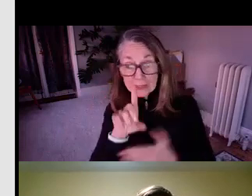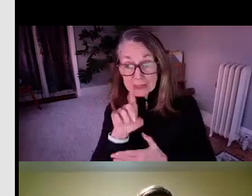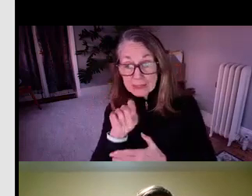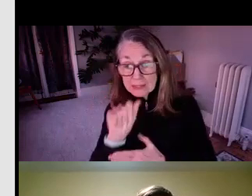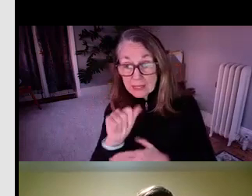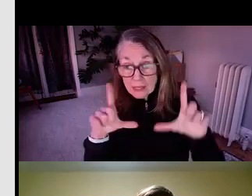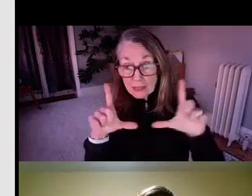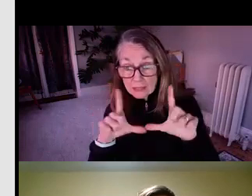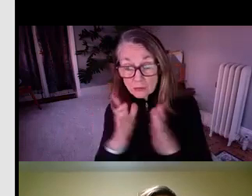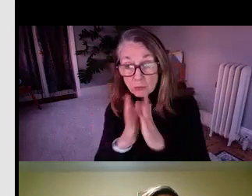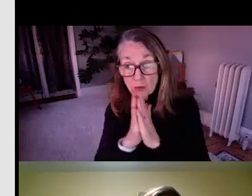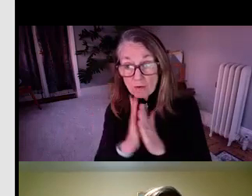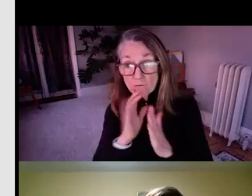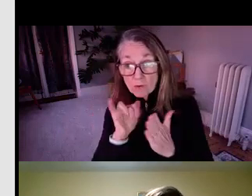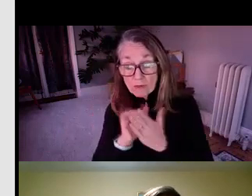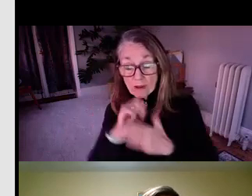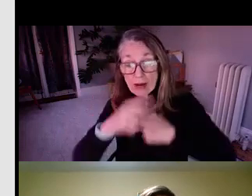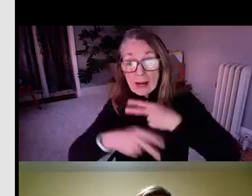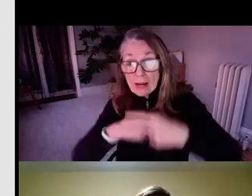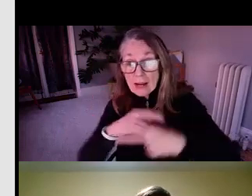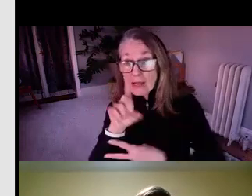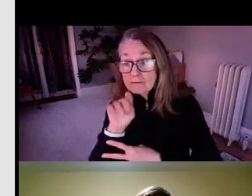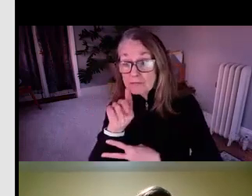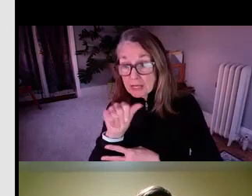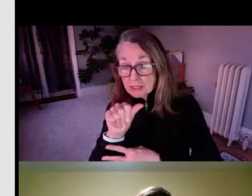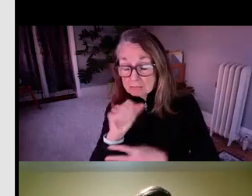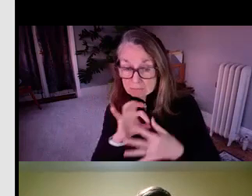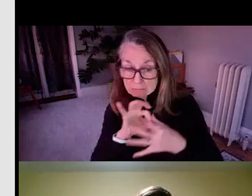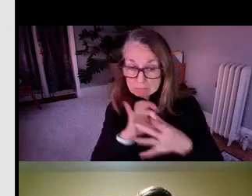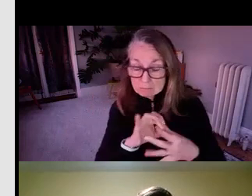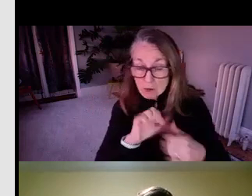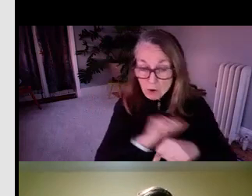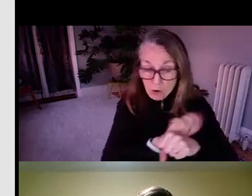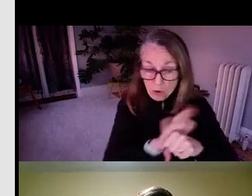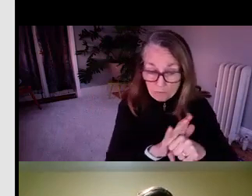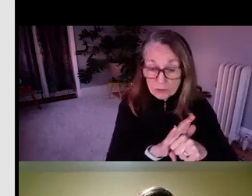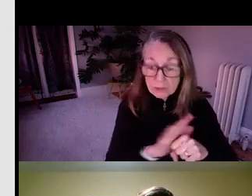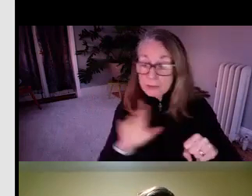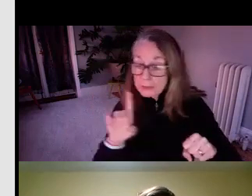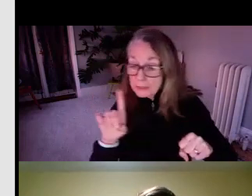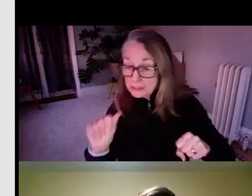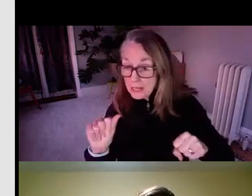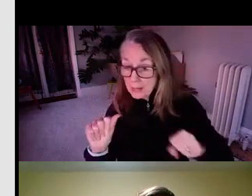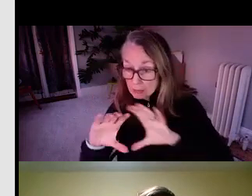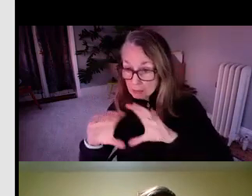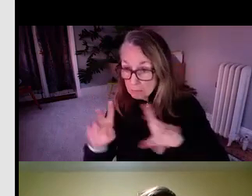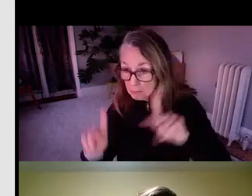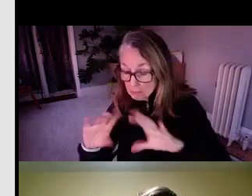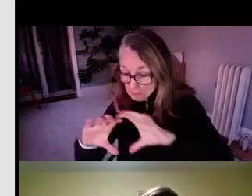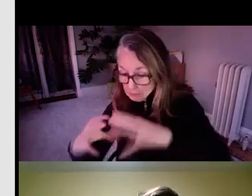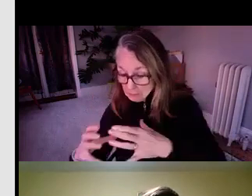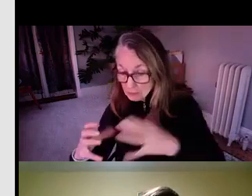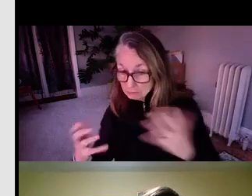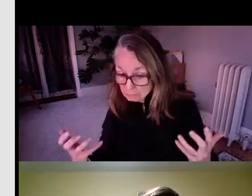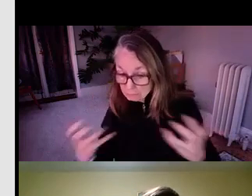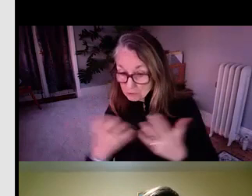specific cut of data, both looking at COVID and those with disabilities, and to see if we were able to move forward